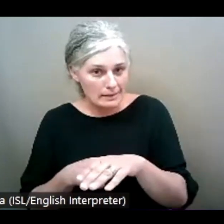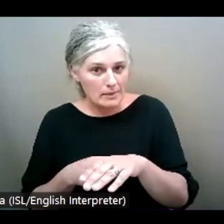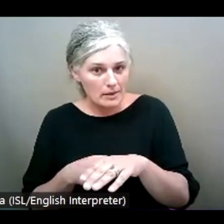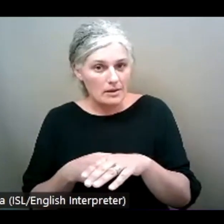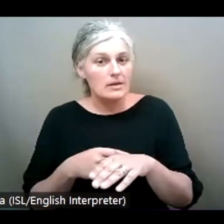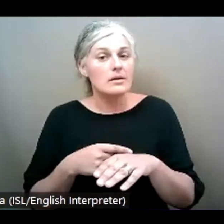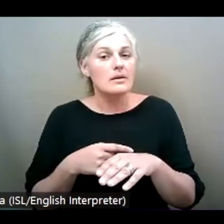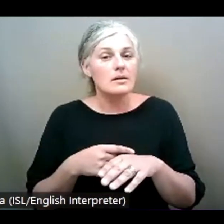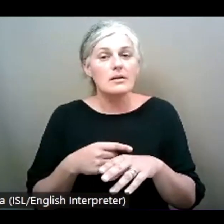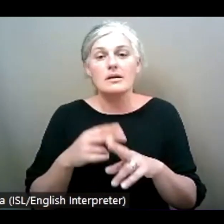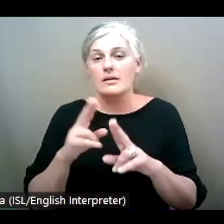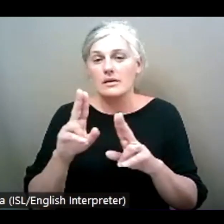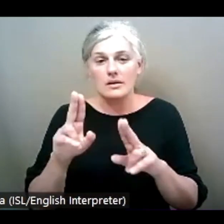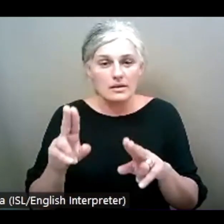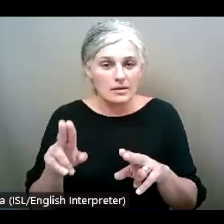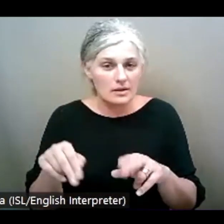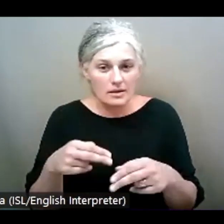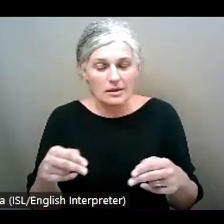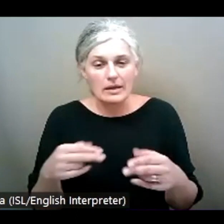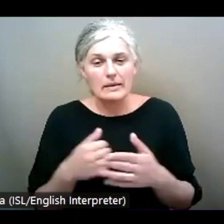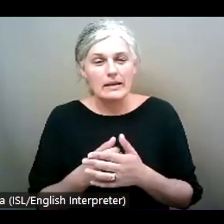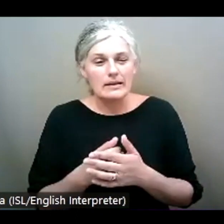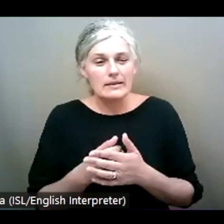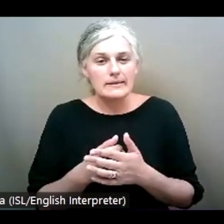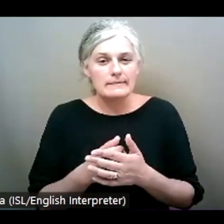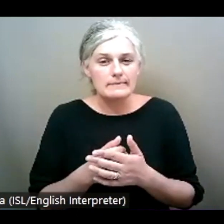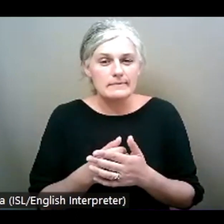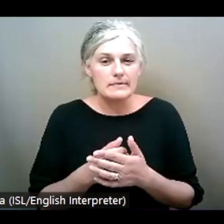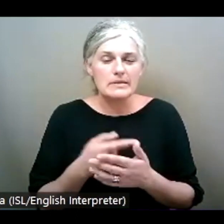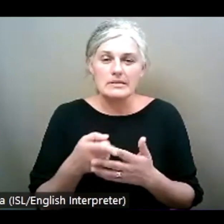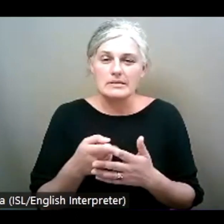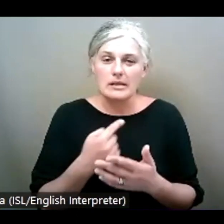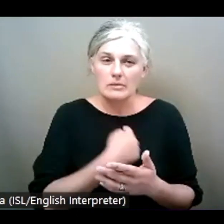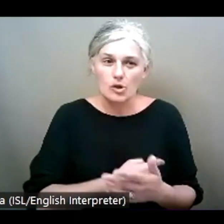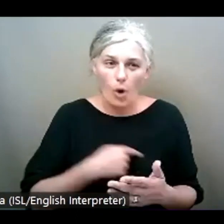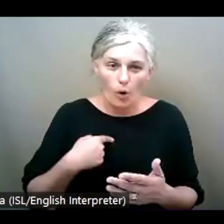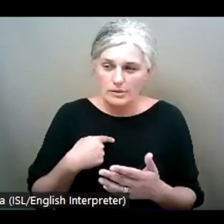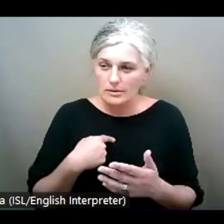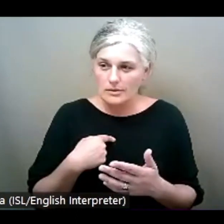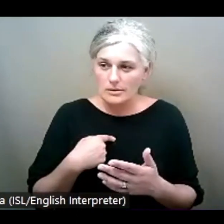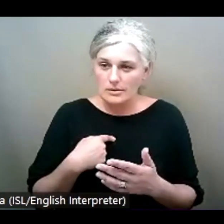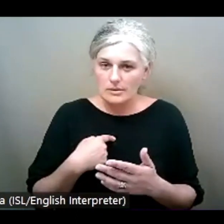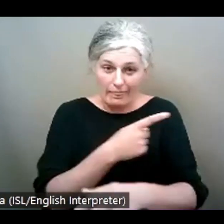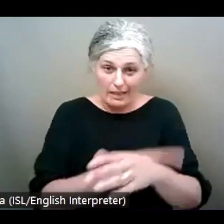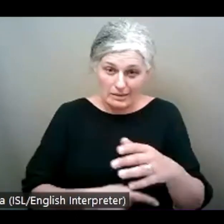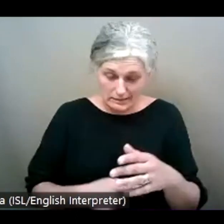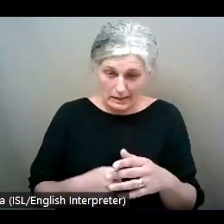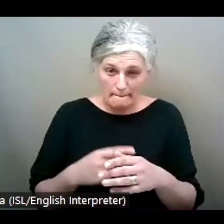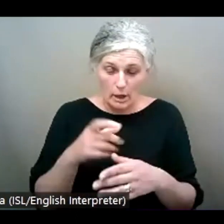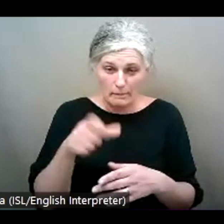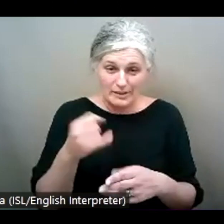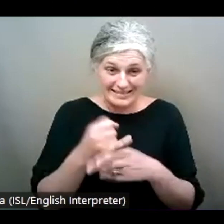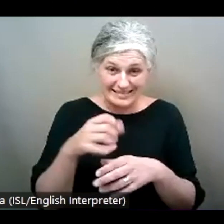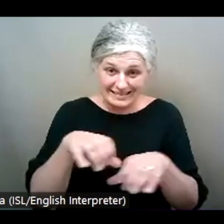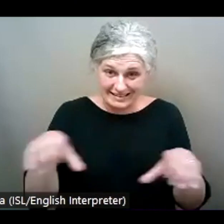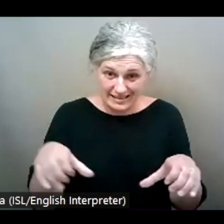who came to mainstream school with the only disabled person in their class, and it's only now